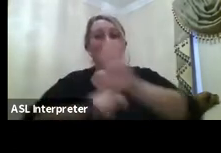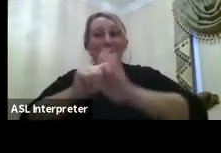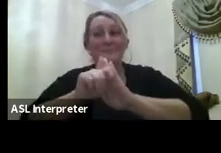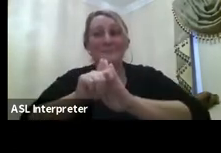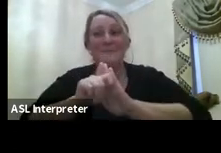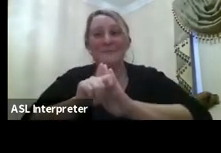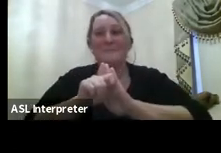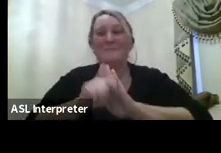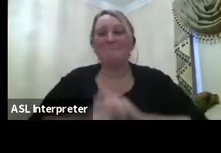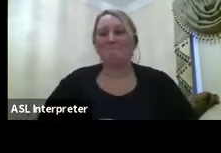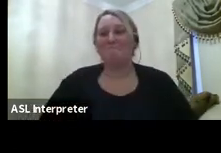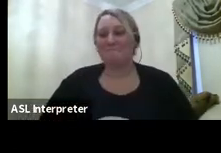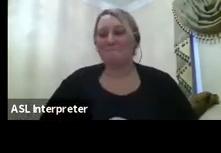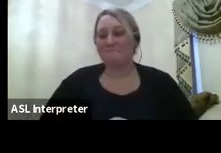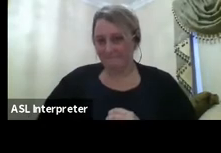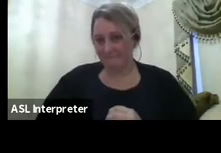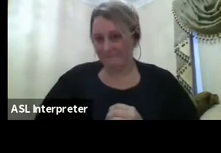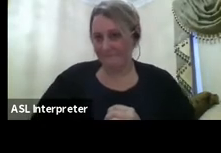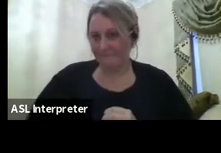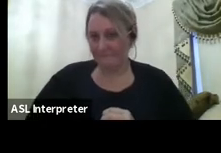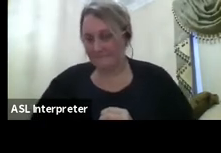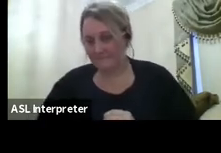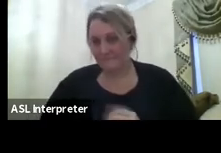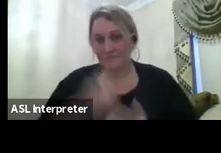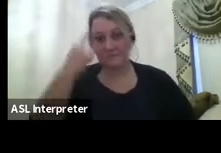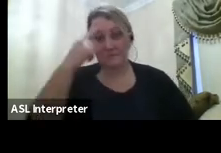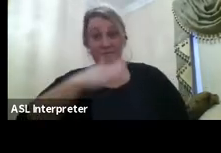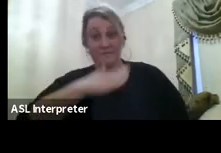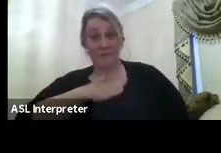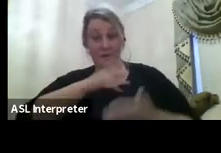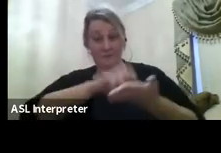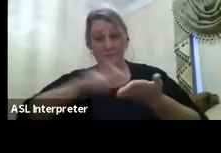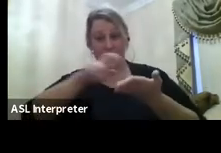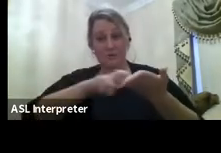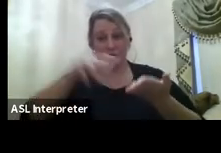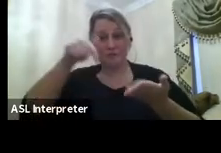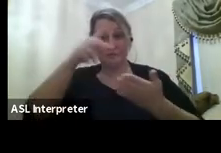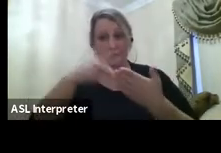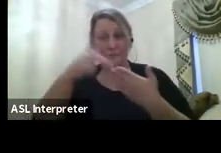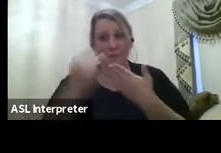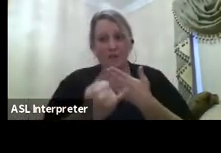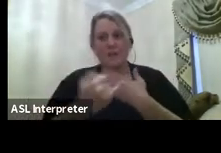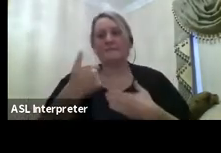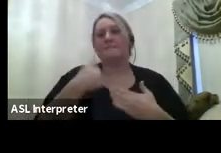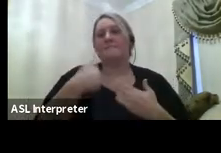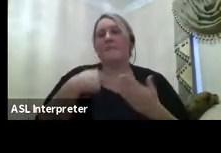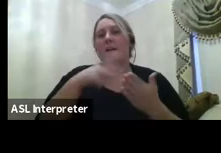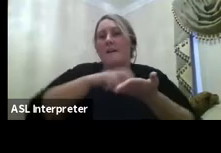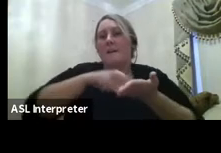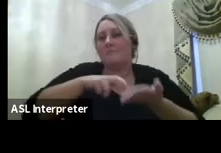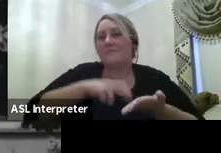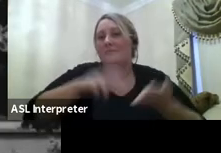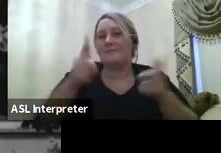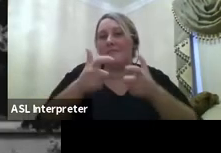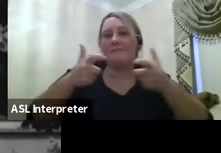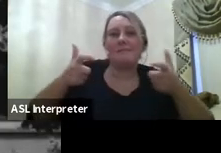own, um, research for this project, I looked at a lot of archival material around, um, like